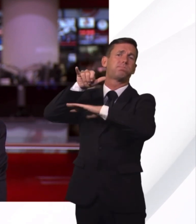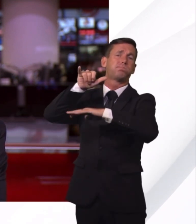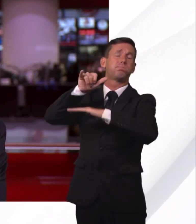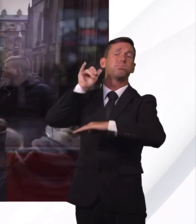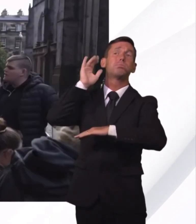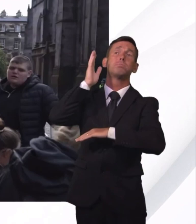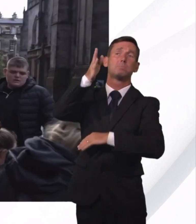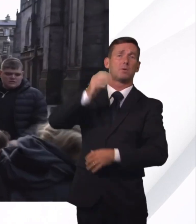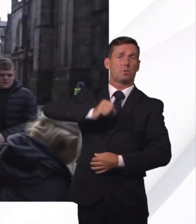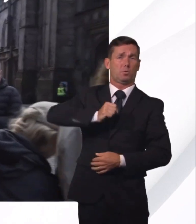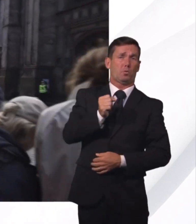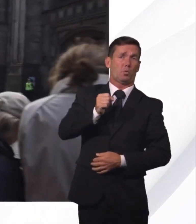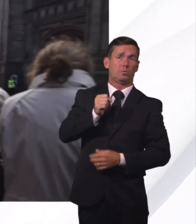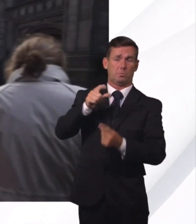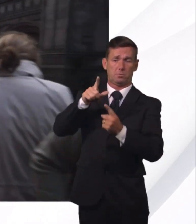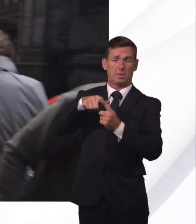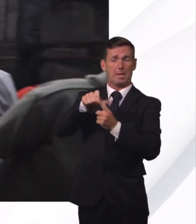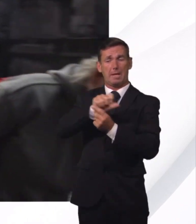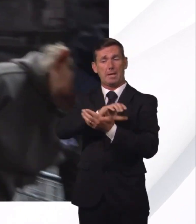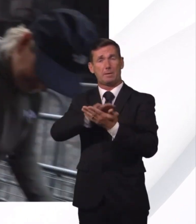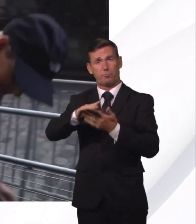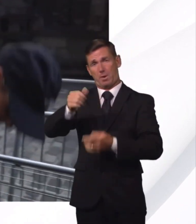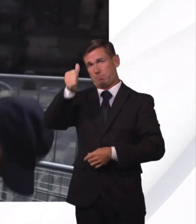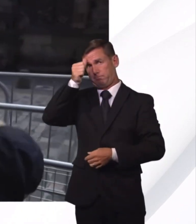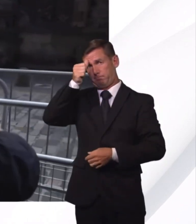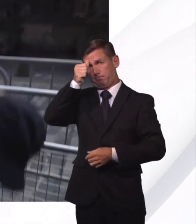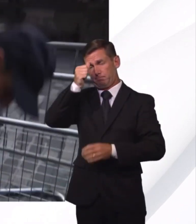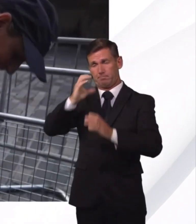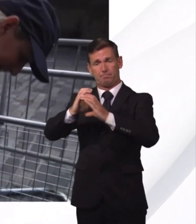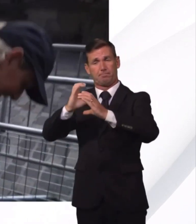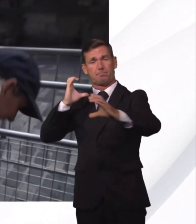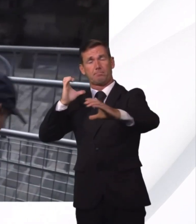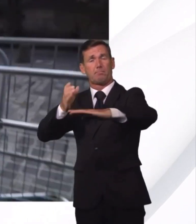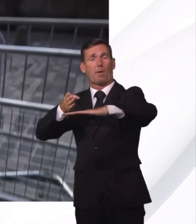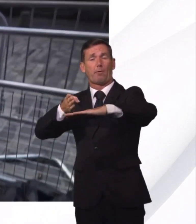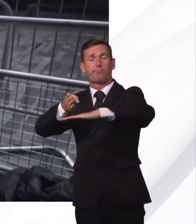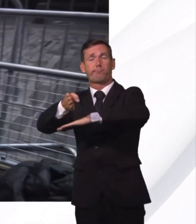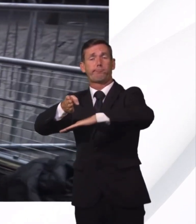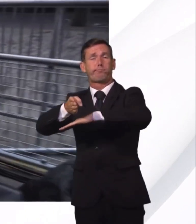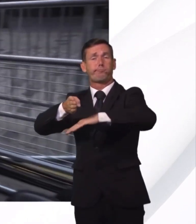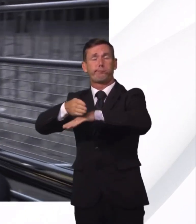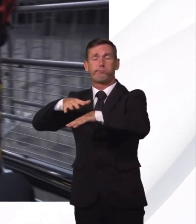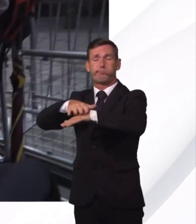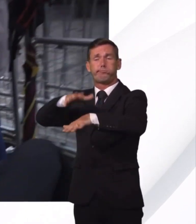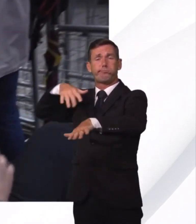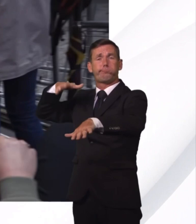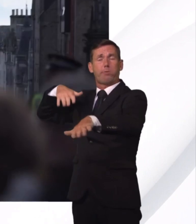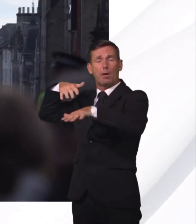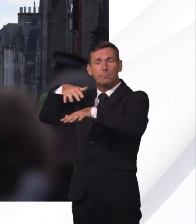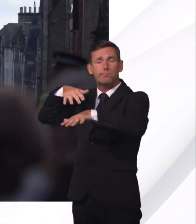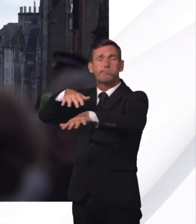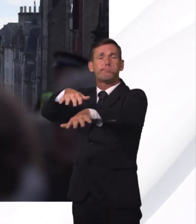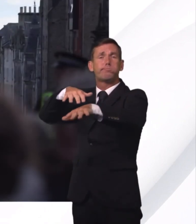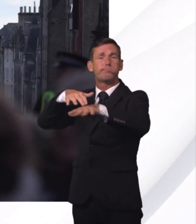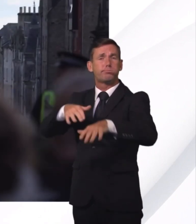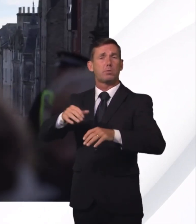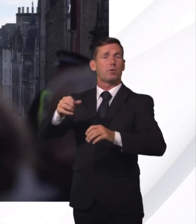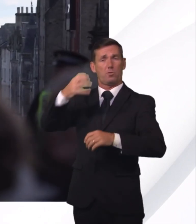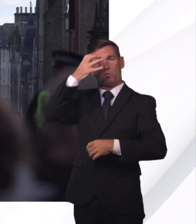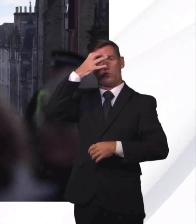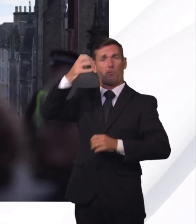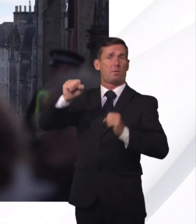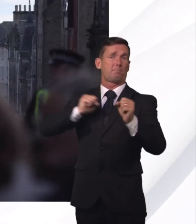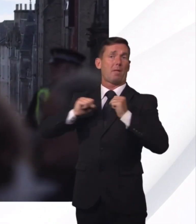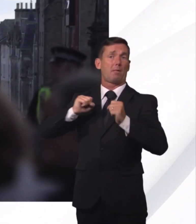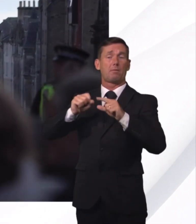coffin. Crowds are gathering on the Royal Mile, where the procession will pass on its way to St Giles Cathedral, where the